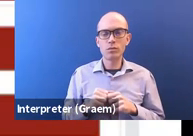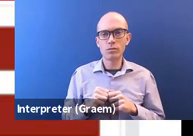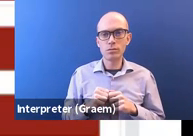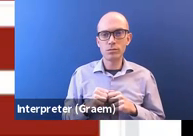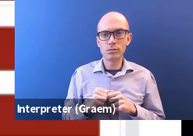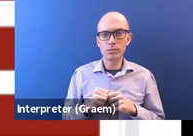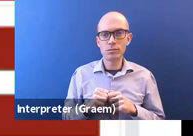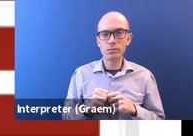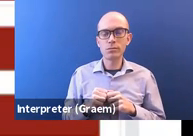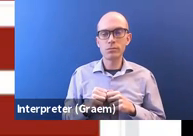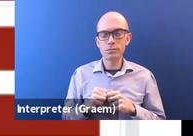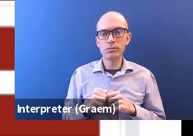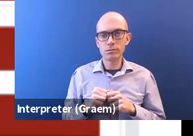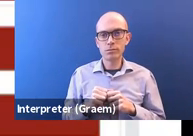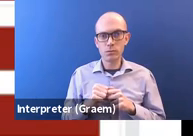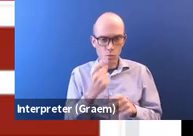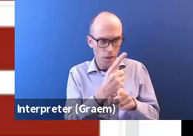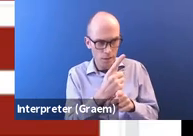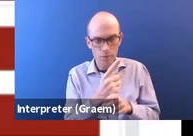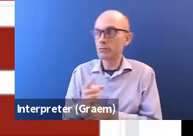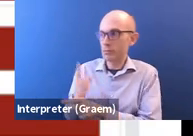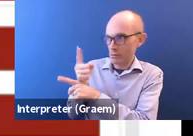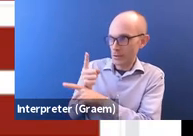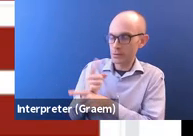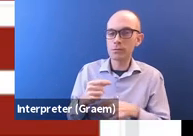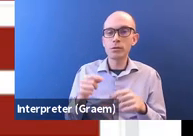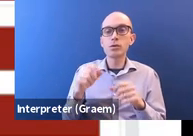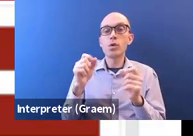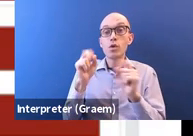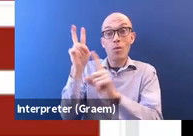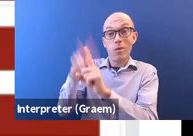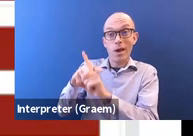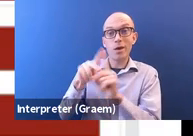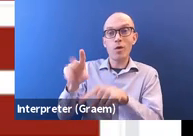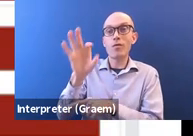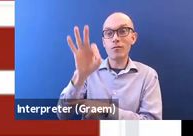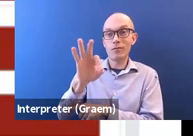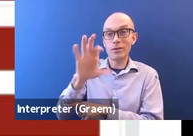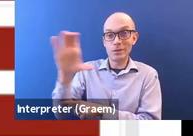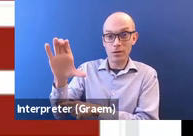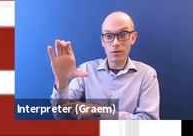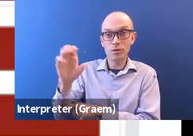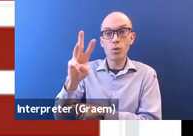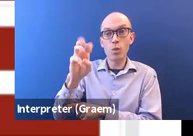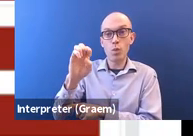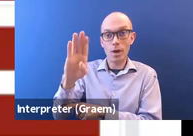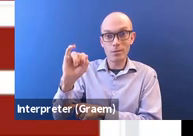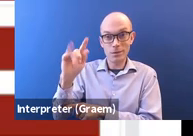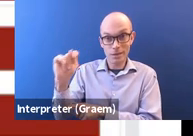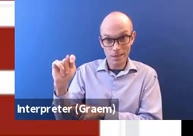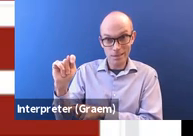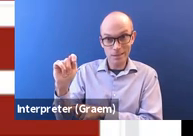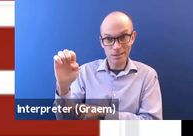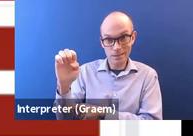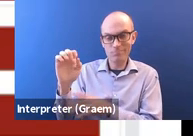Okay, perfect. So that's how you apply, Diana, for scholarships. Go to the Fresno City College website, search financial aid, and